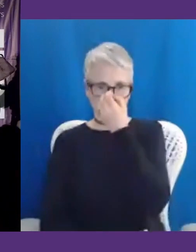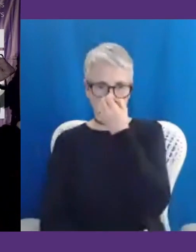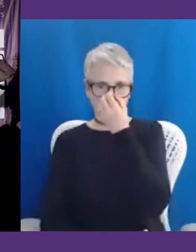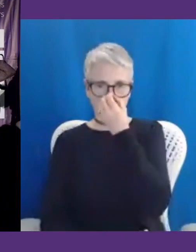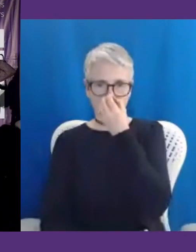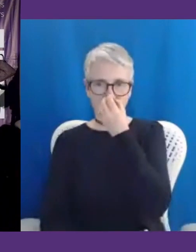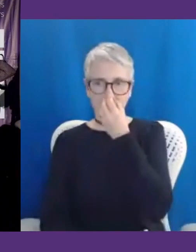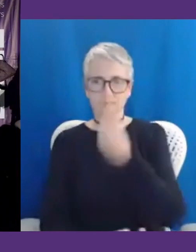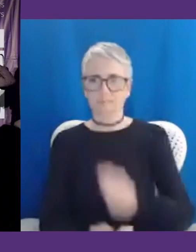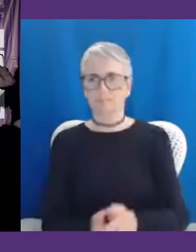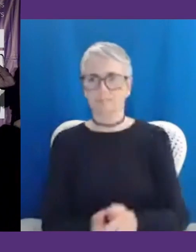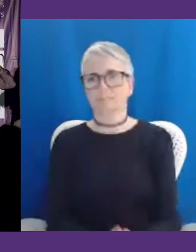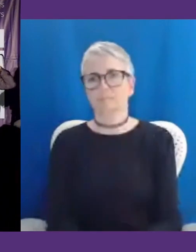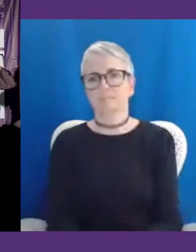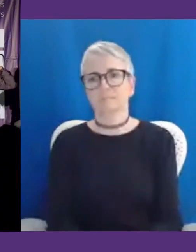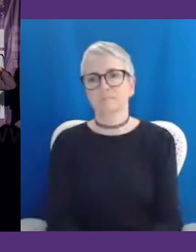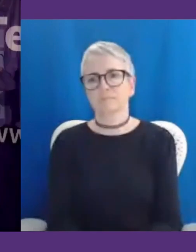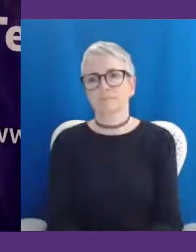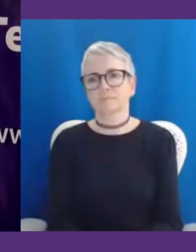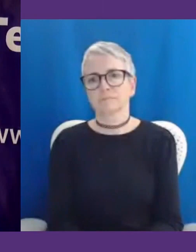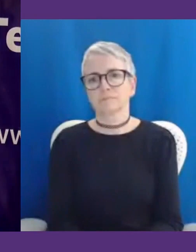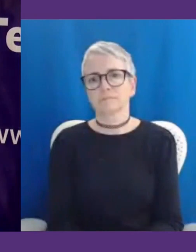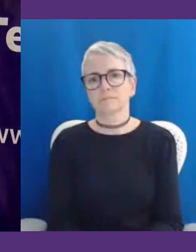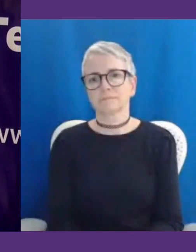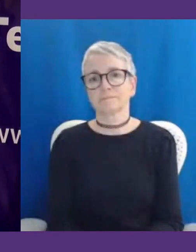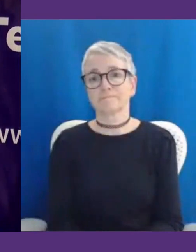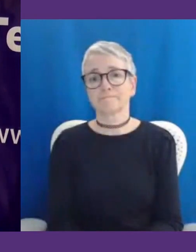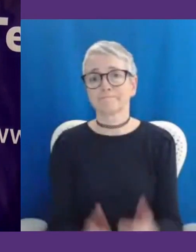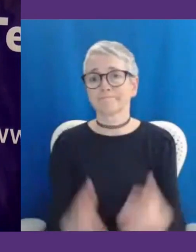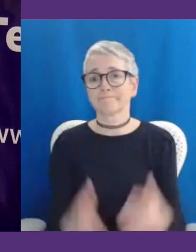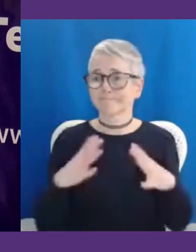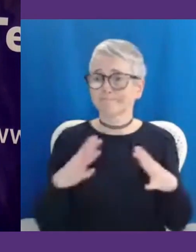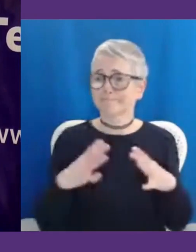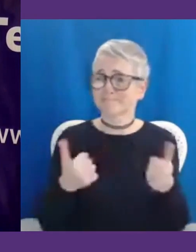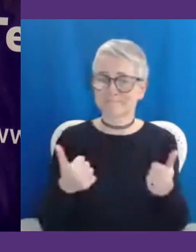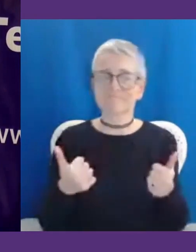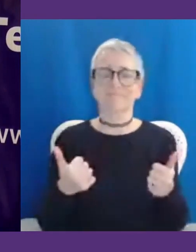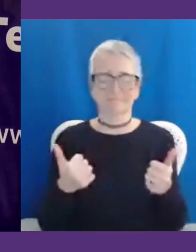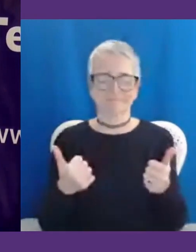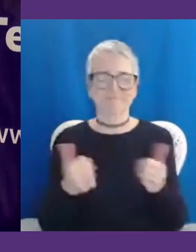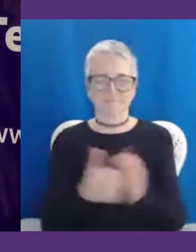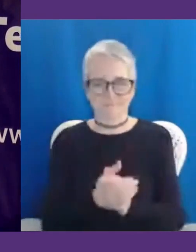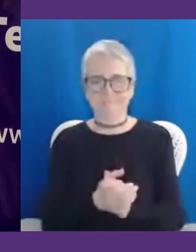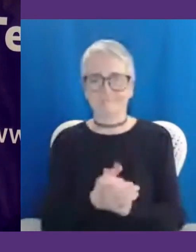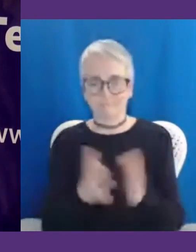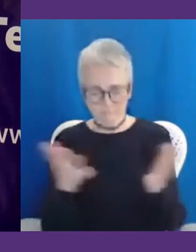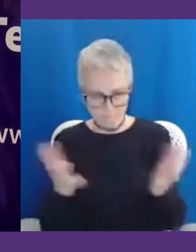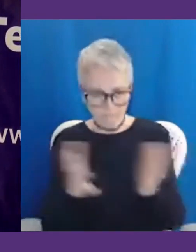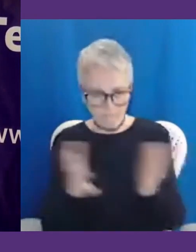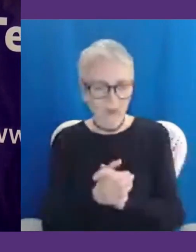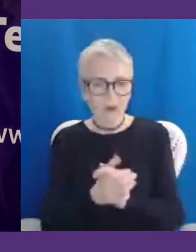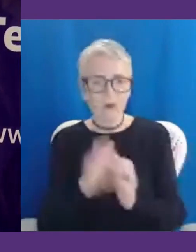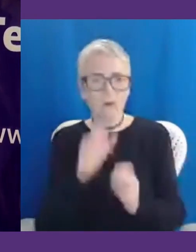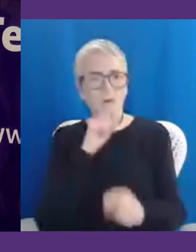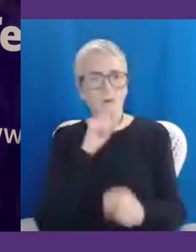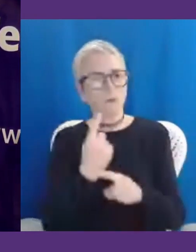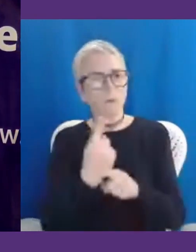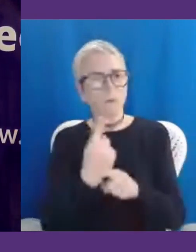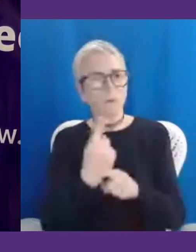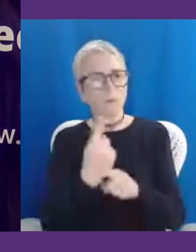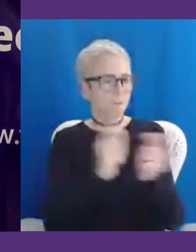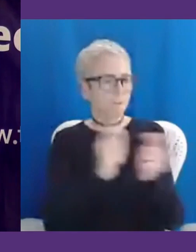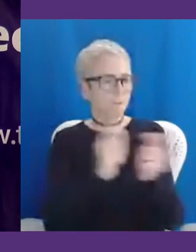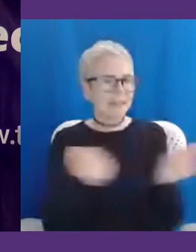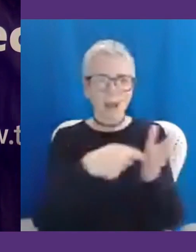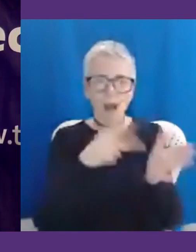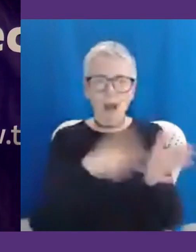What's that? We're good. We're going to be talking about media and representation from a number of different perspectives. Really all quite different, but I think the thread that